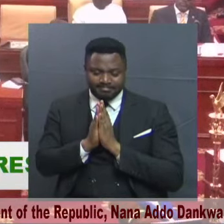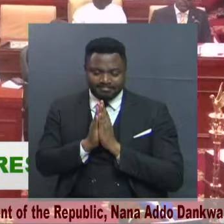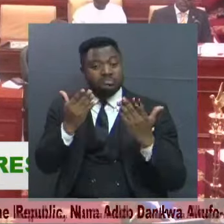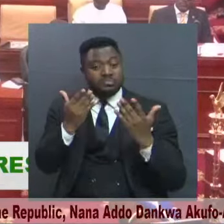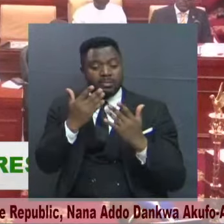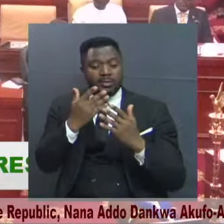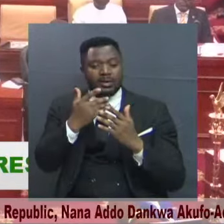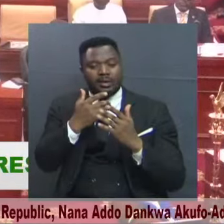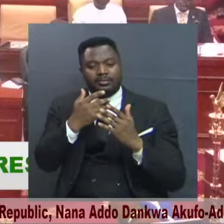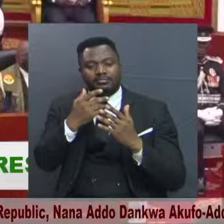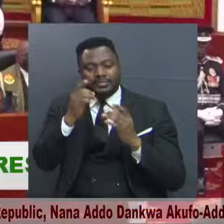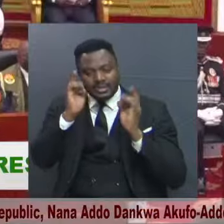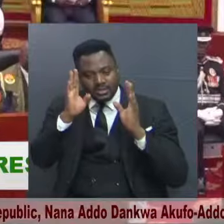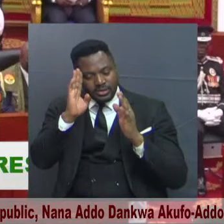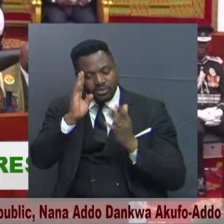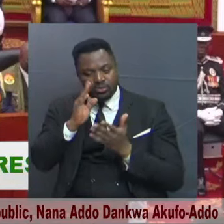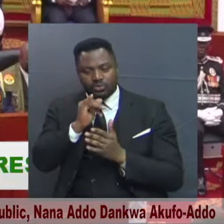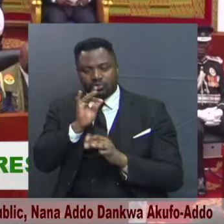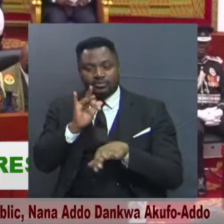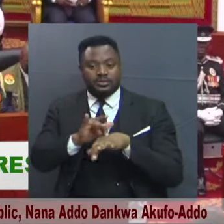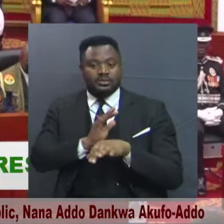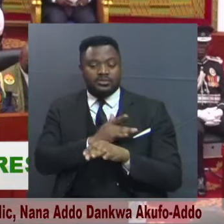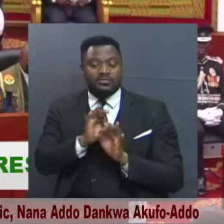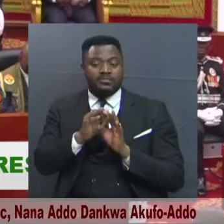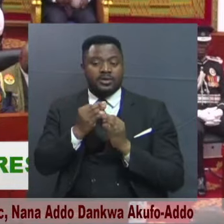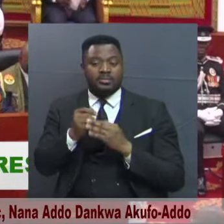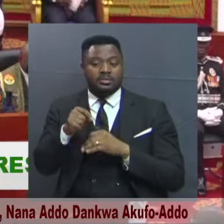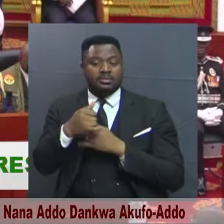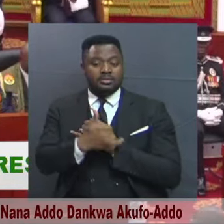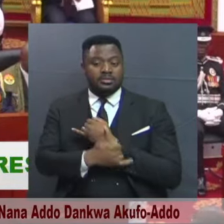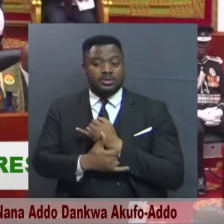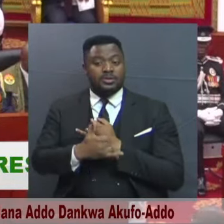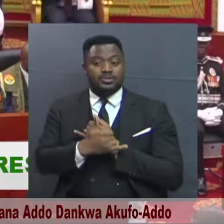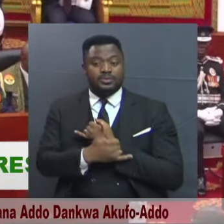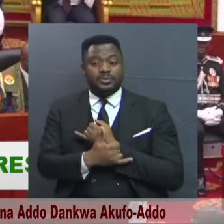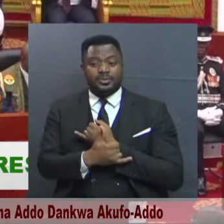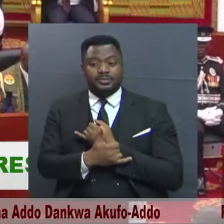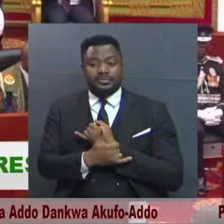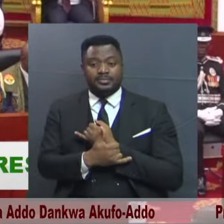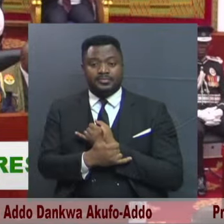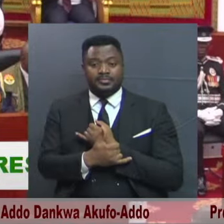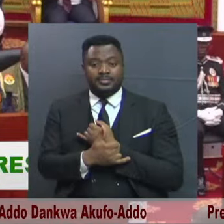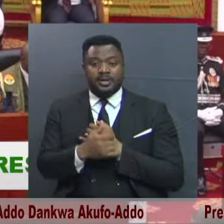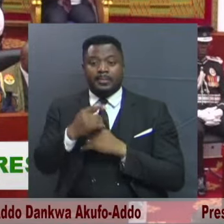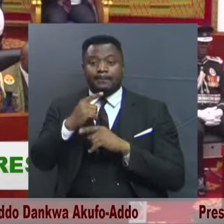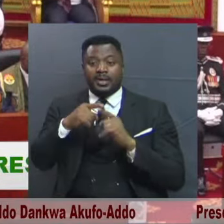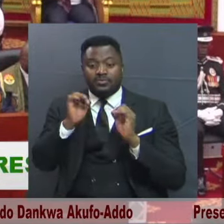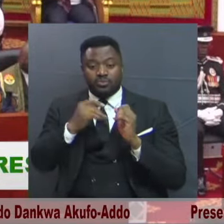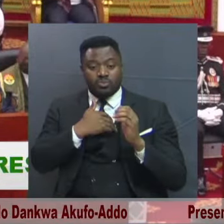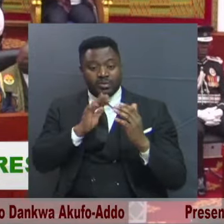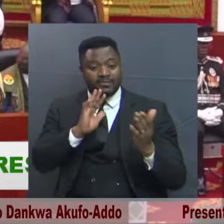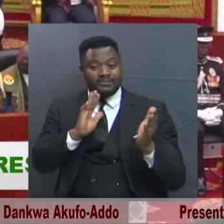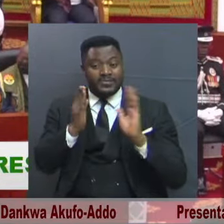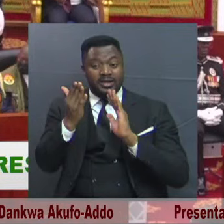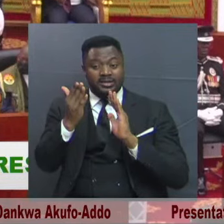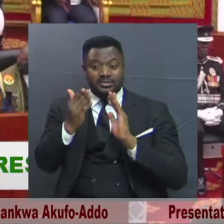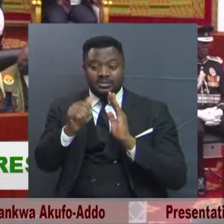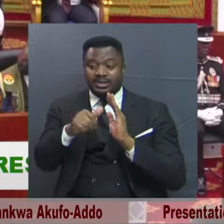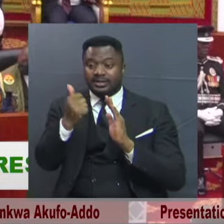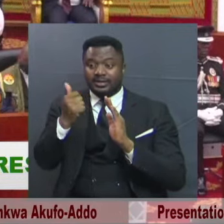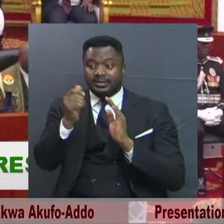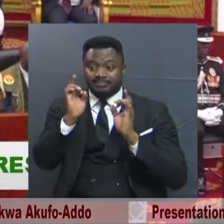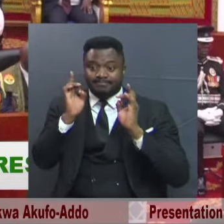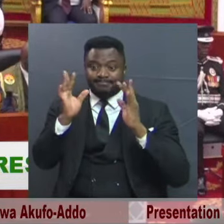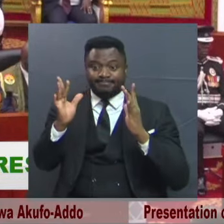May spare our families our communities and our dear Nation but should we be confronted by